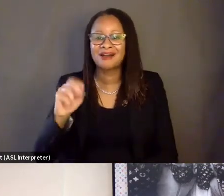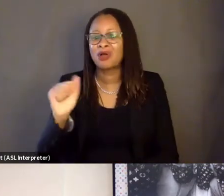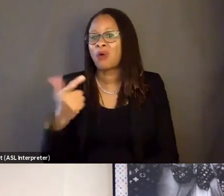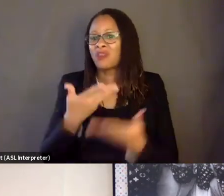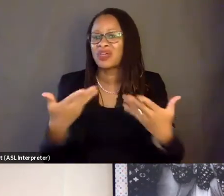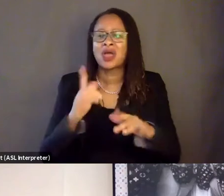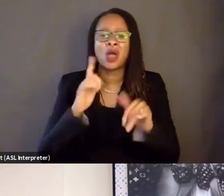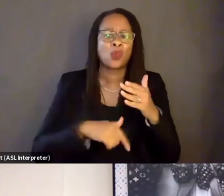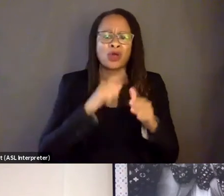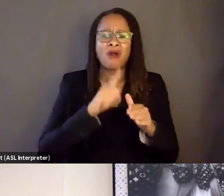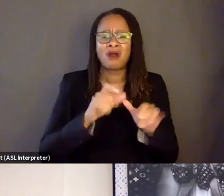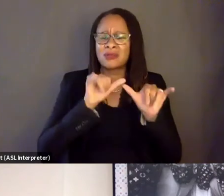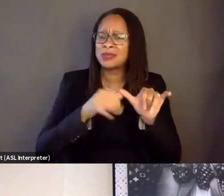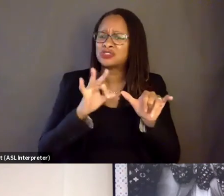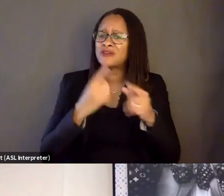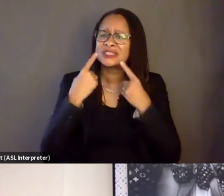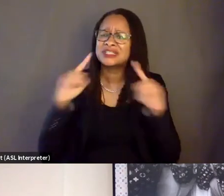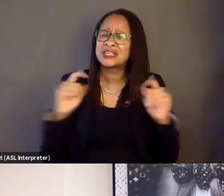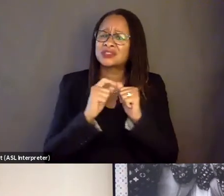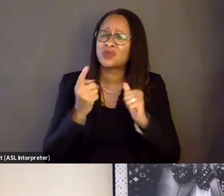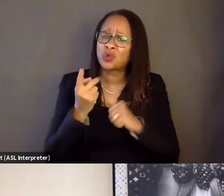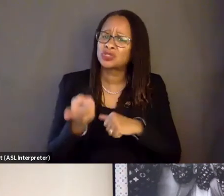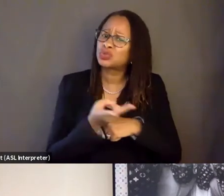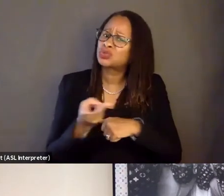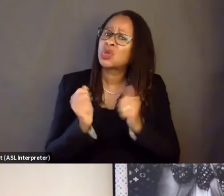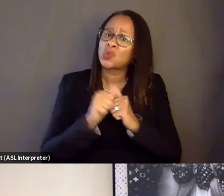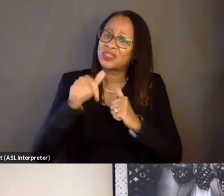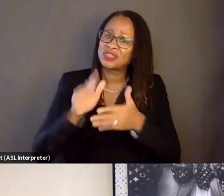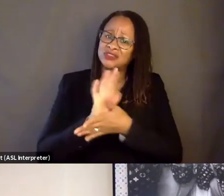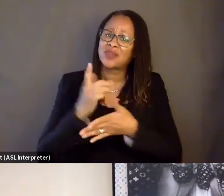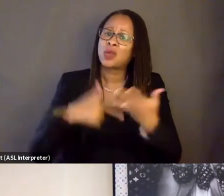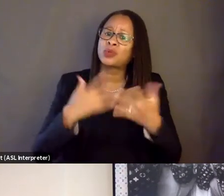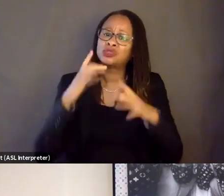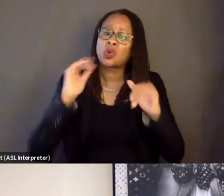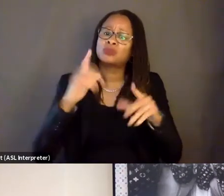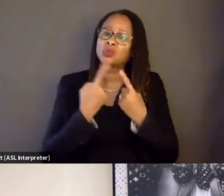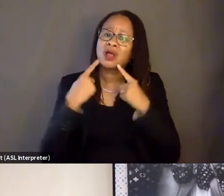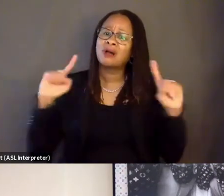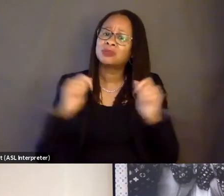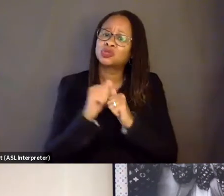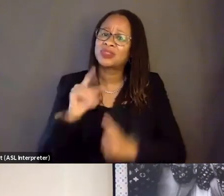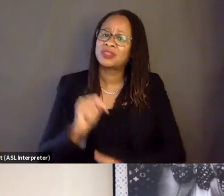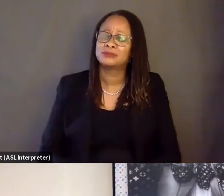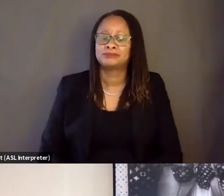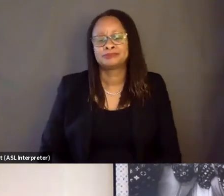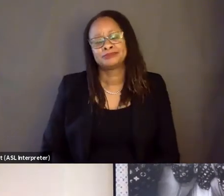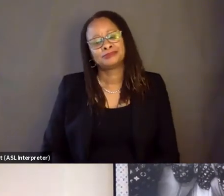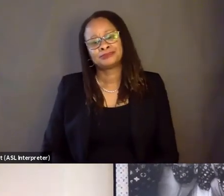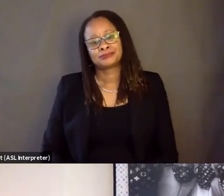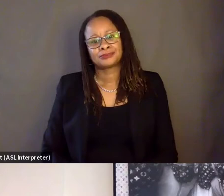of success for you all with this film and what you hope to accomplish?